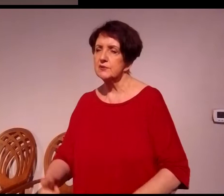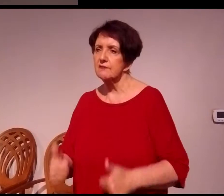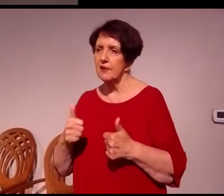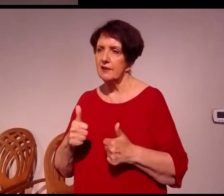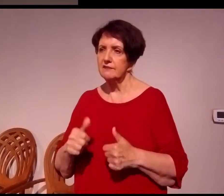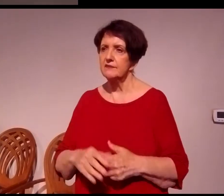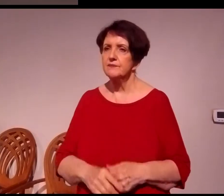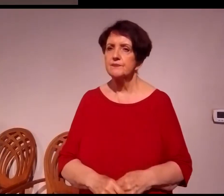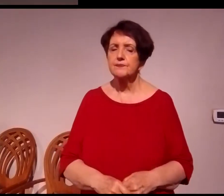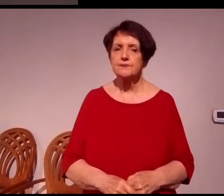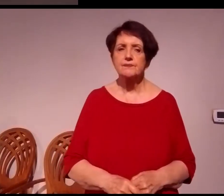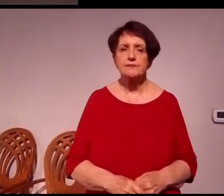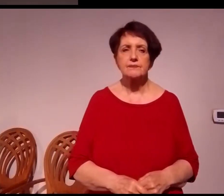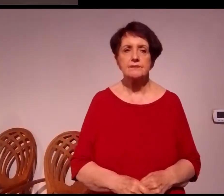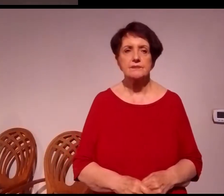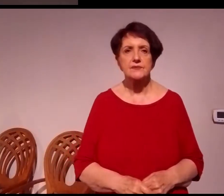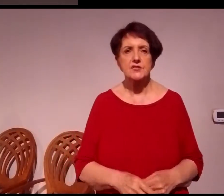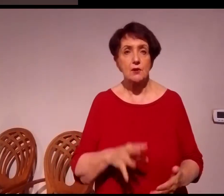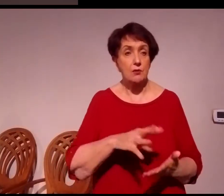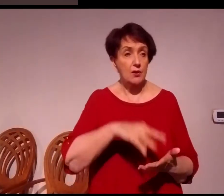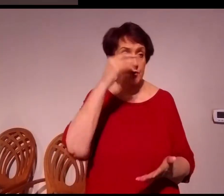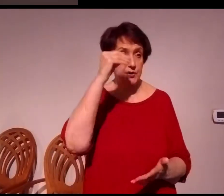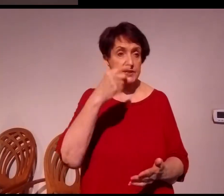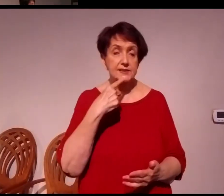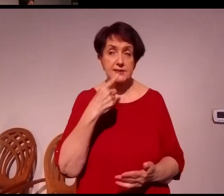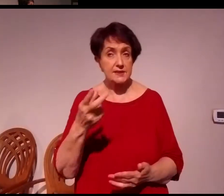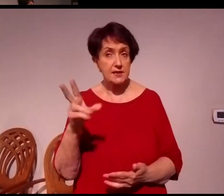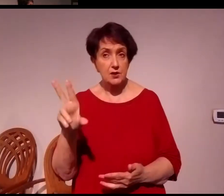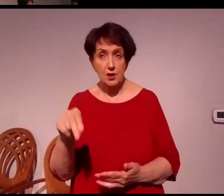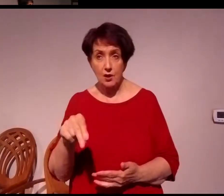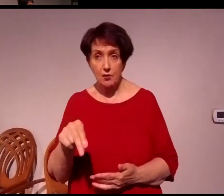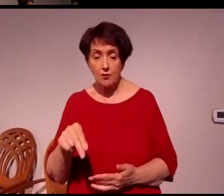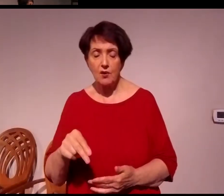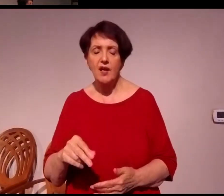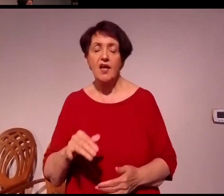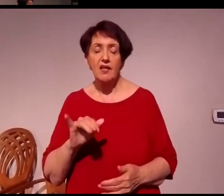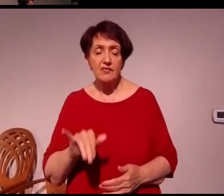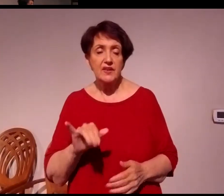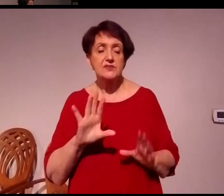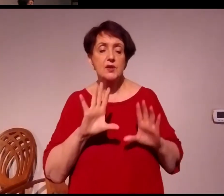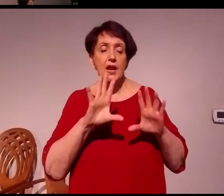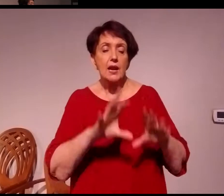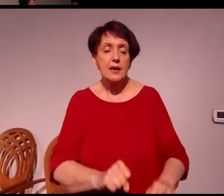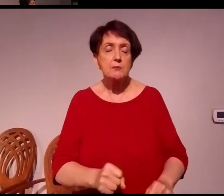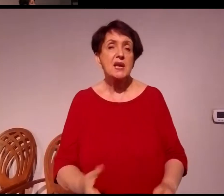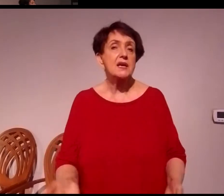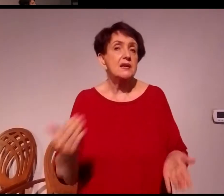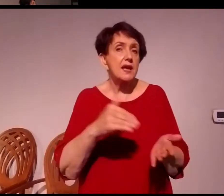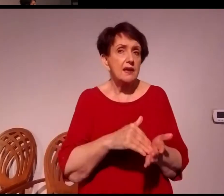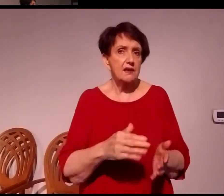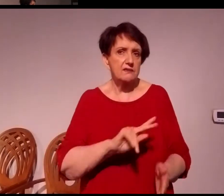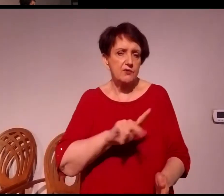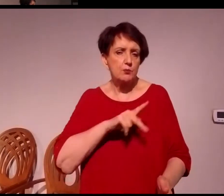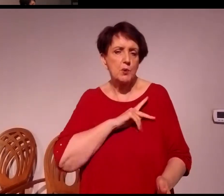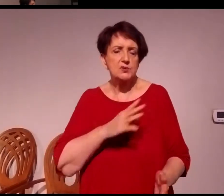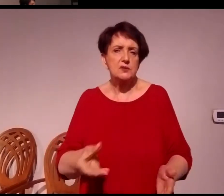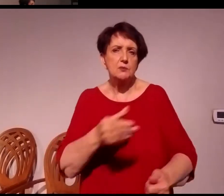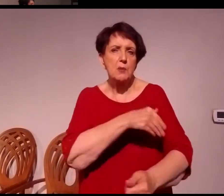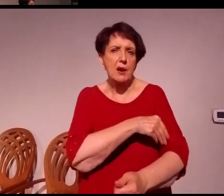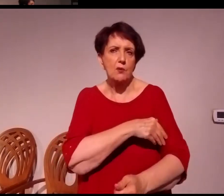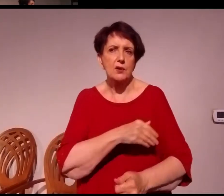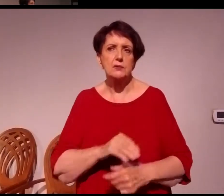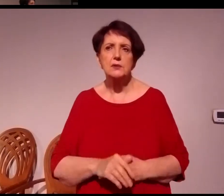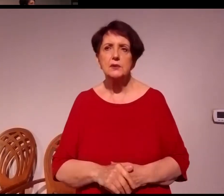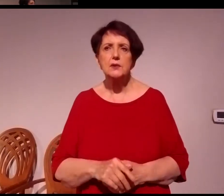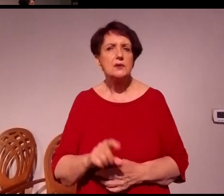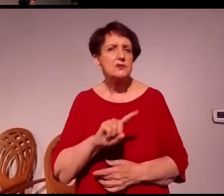so learning to say no is a reclaiming of our personal power. So the question really is, where